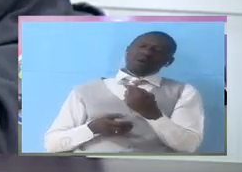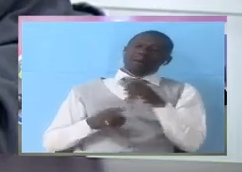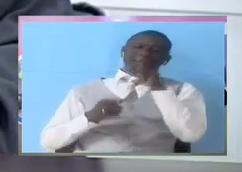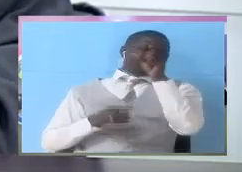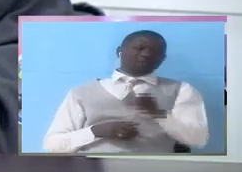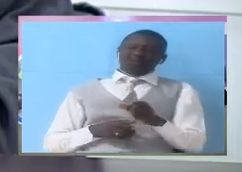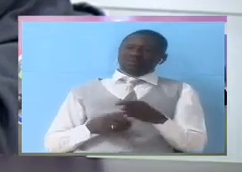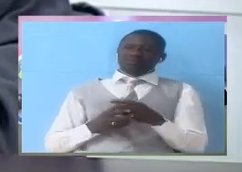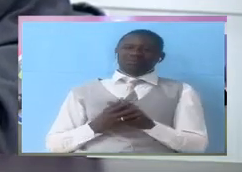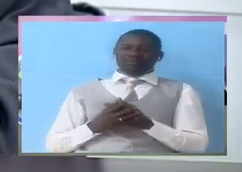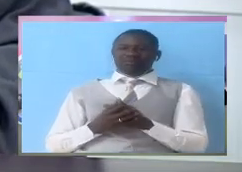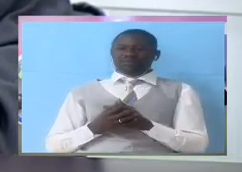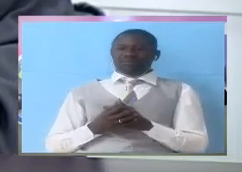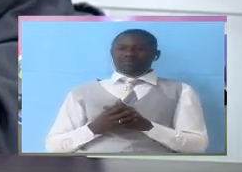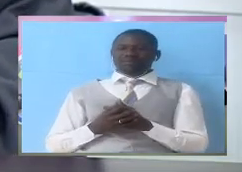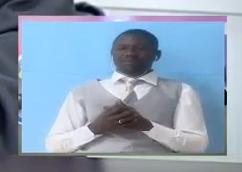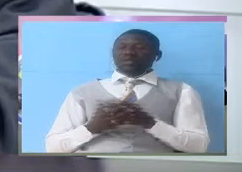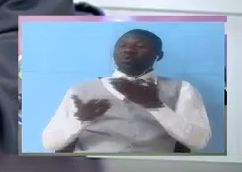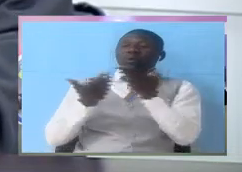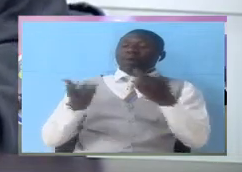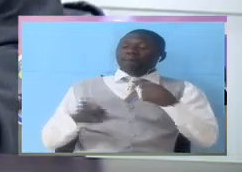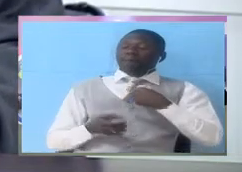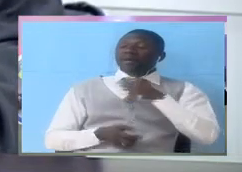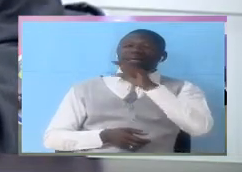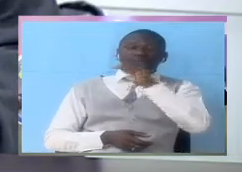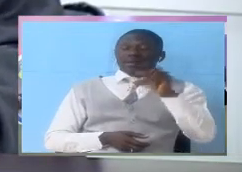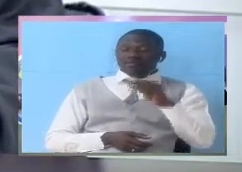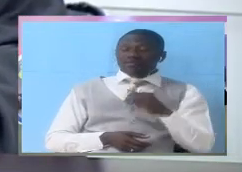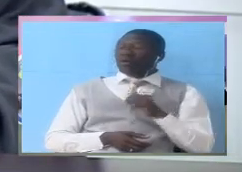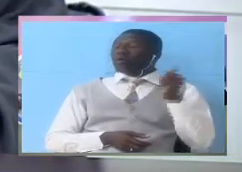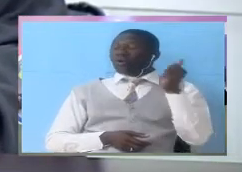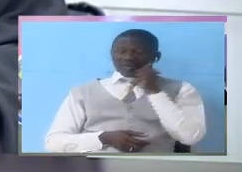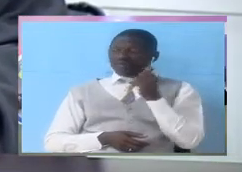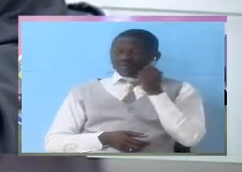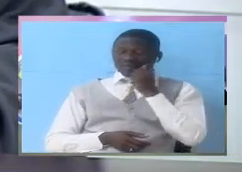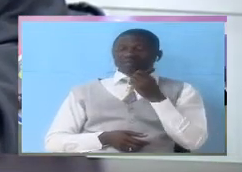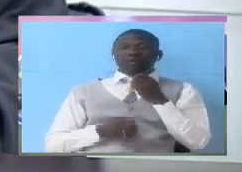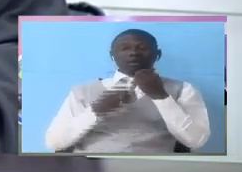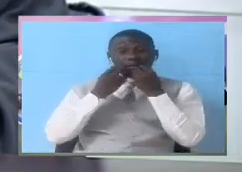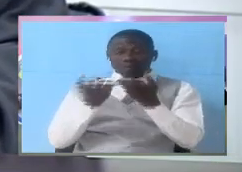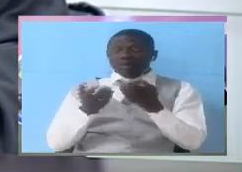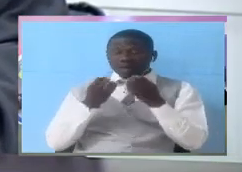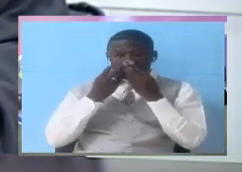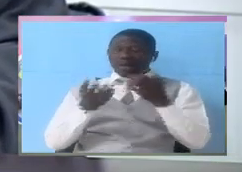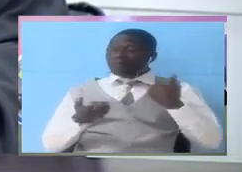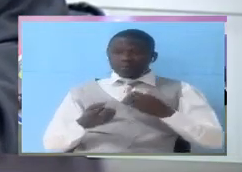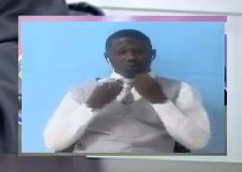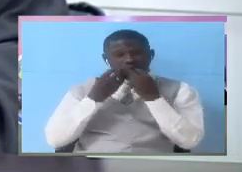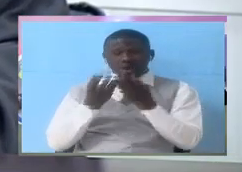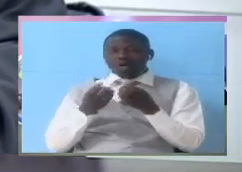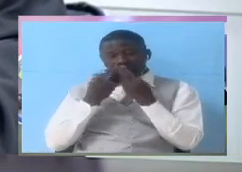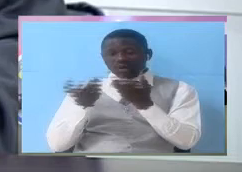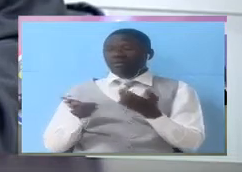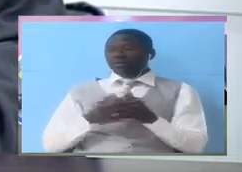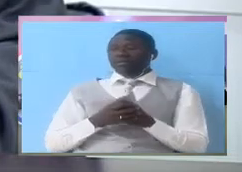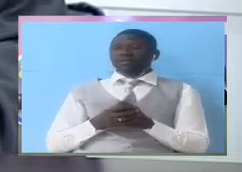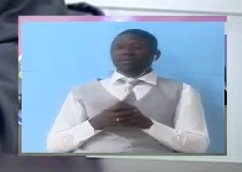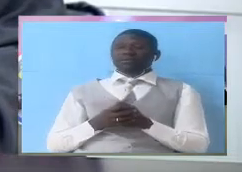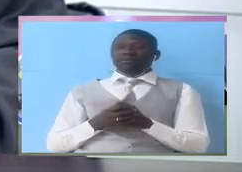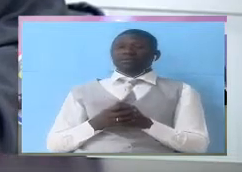rek ci ab tour. That is why my name obviously will naturally surface. Bu koy fena lool moy tax suma tour say bu nek rek dañ ko tuddu. And I